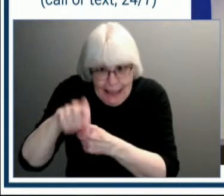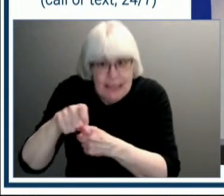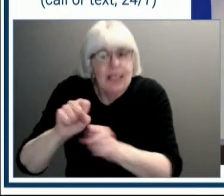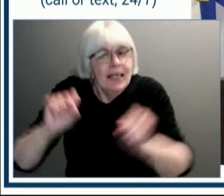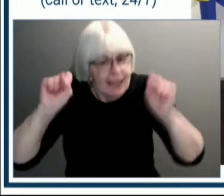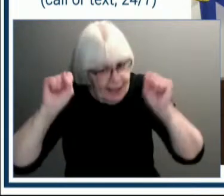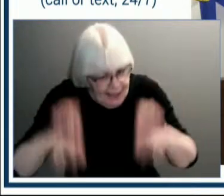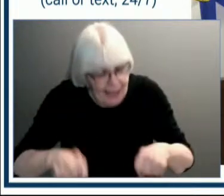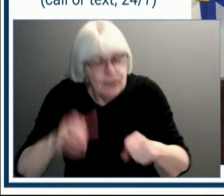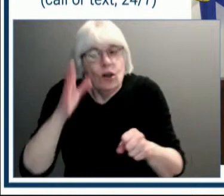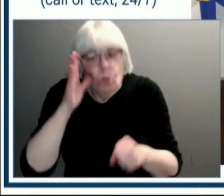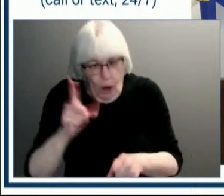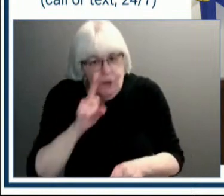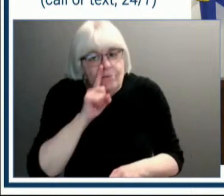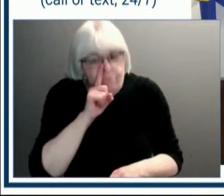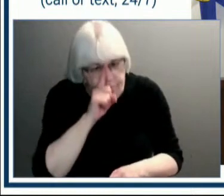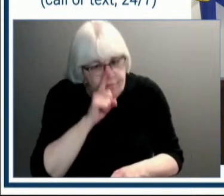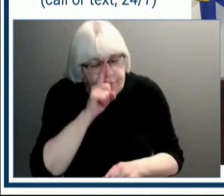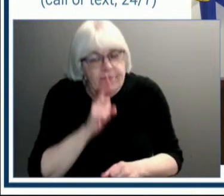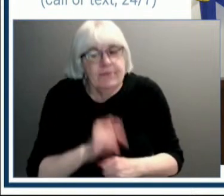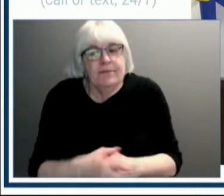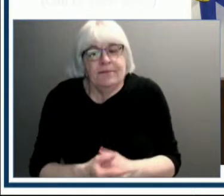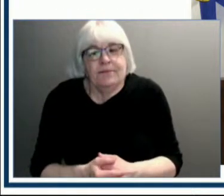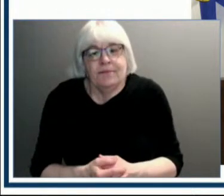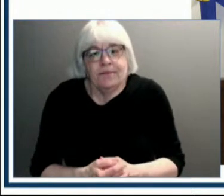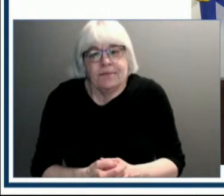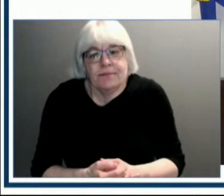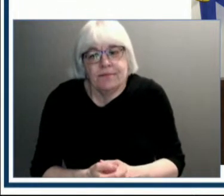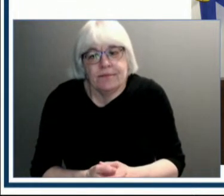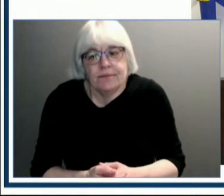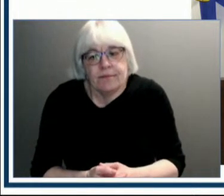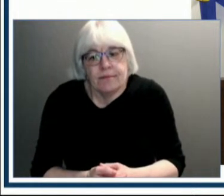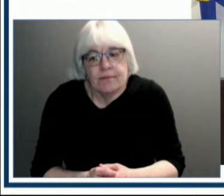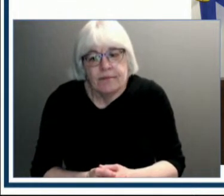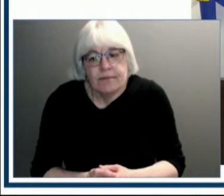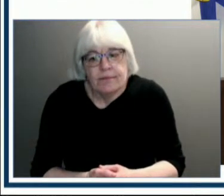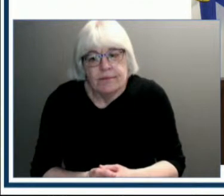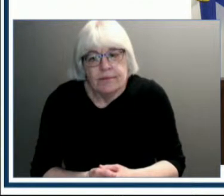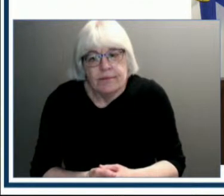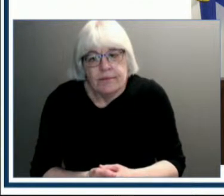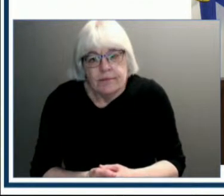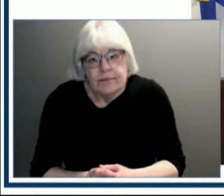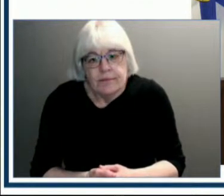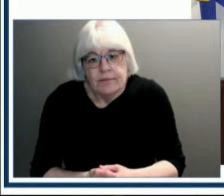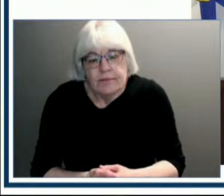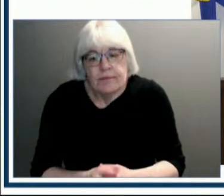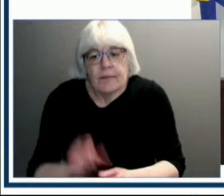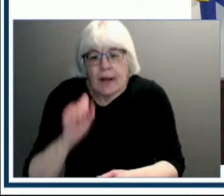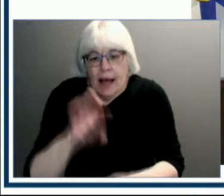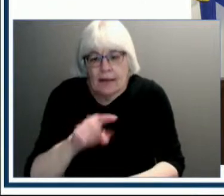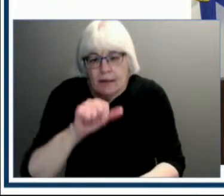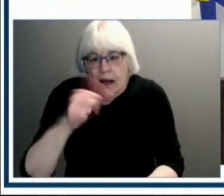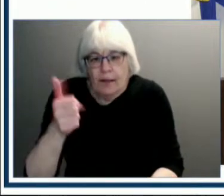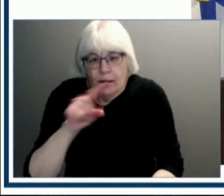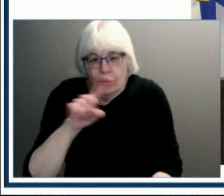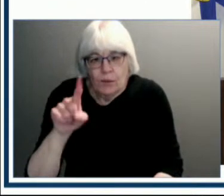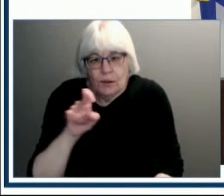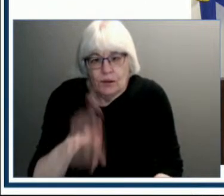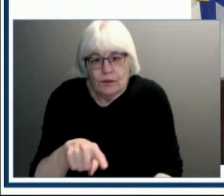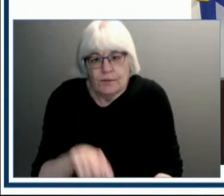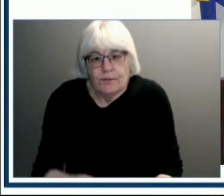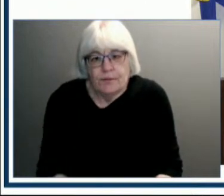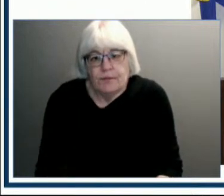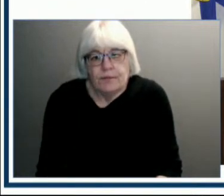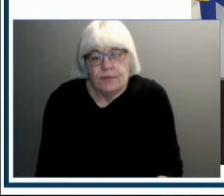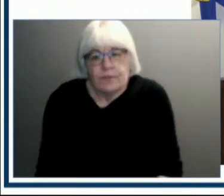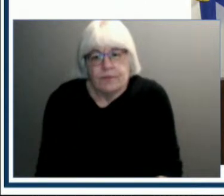Go ahead, Adrian, with your follow-up. And when will you decide if remote